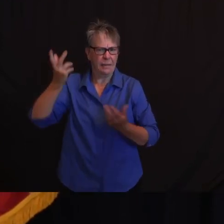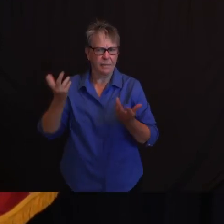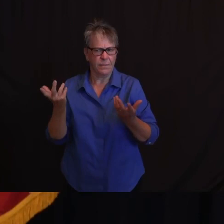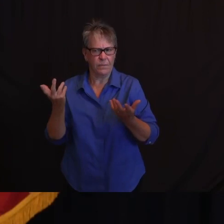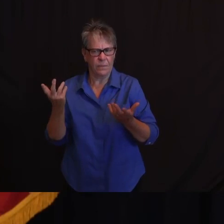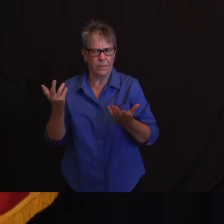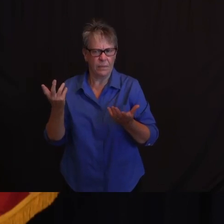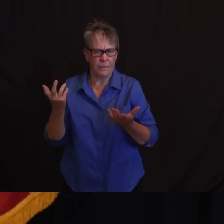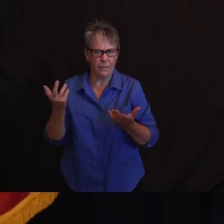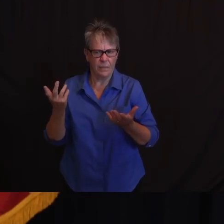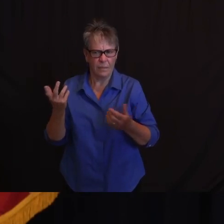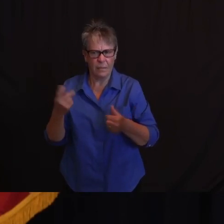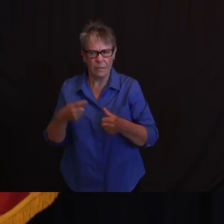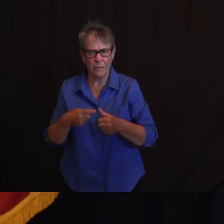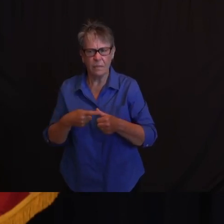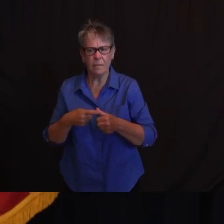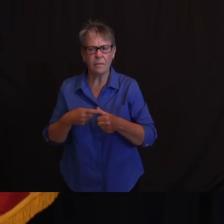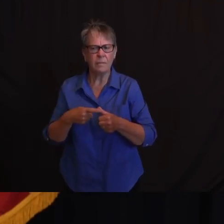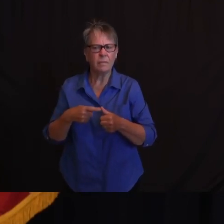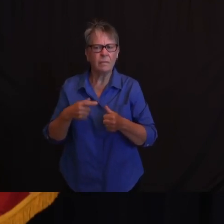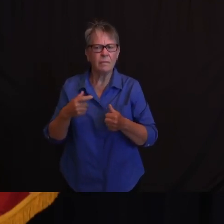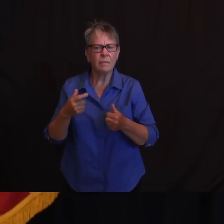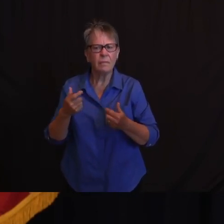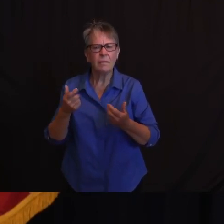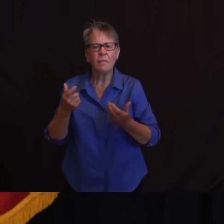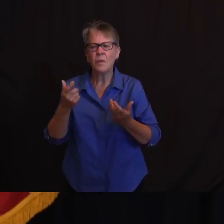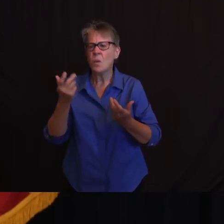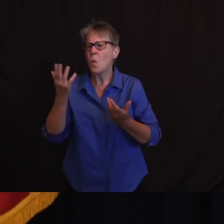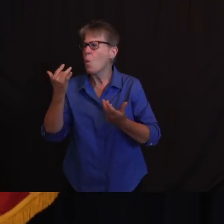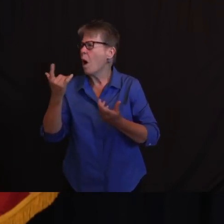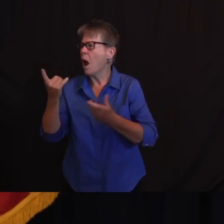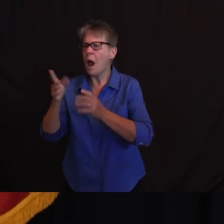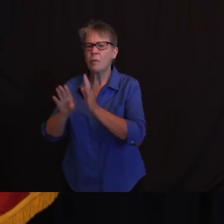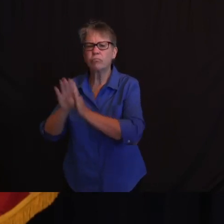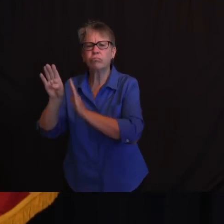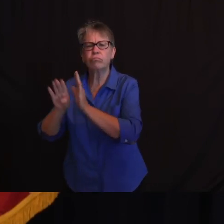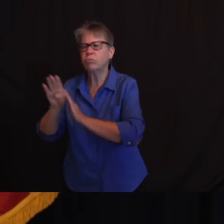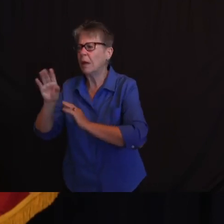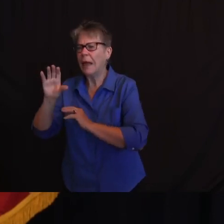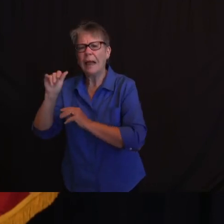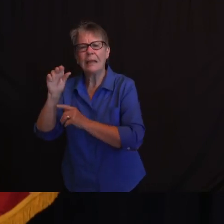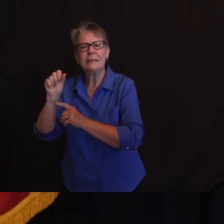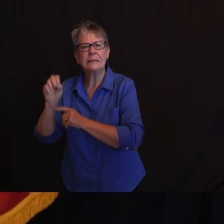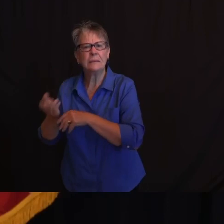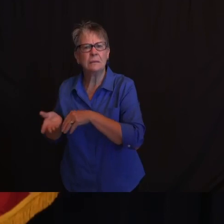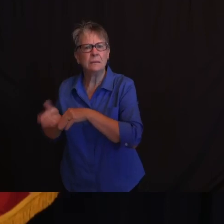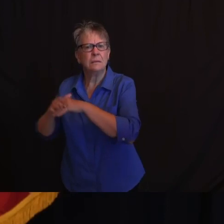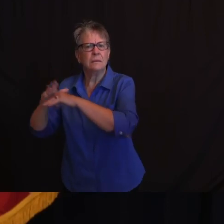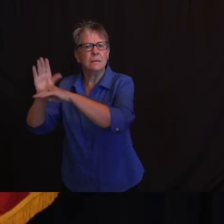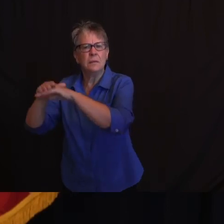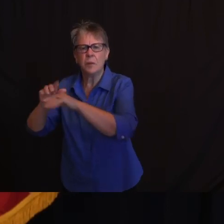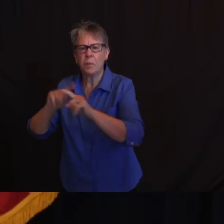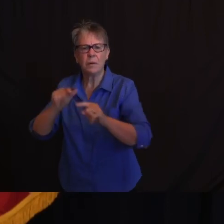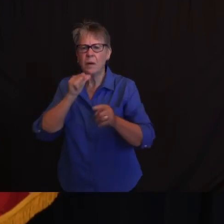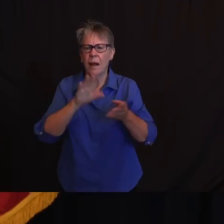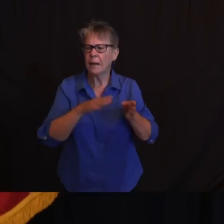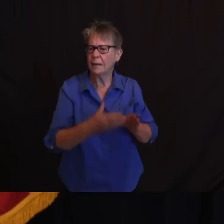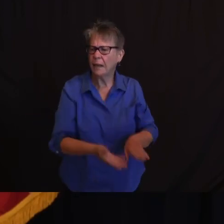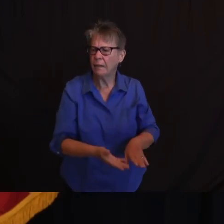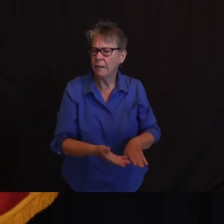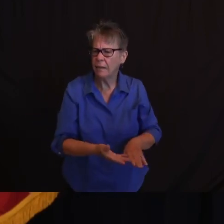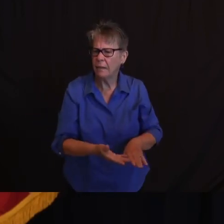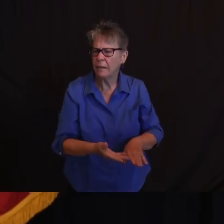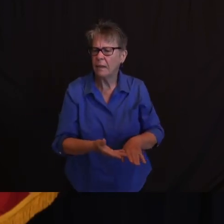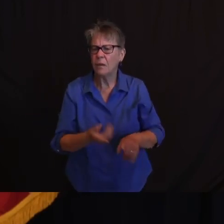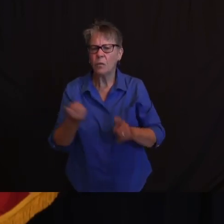of deaths are not increasing as rapidly as they were earlier in the epidemic in places such as New York and New Jersey at that time. And some of it